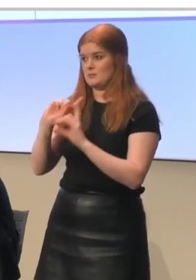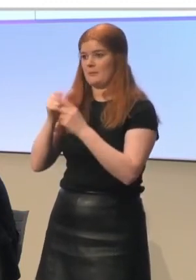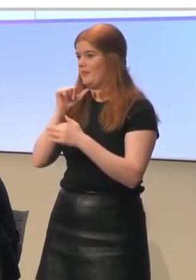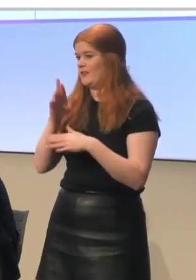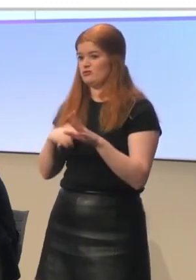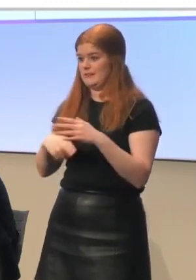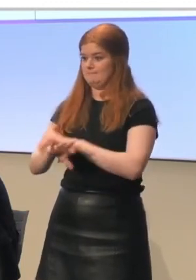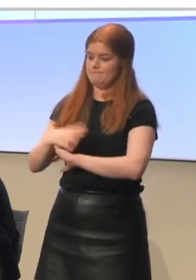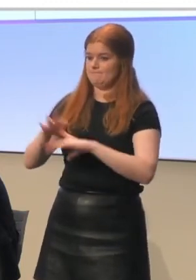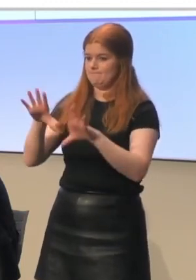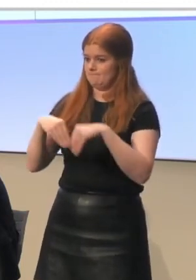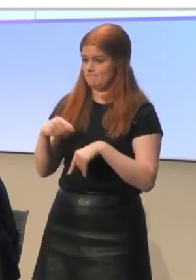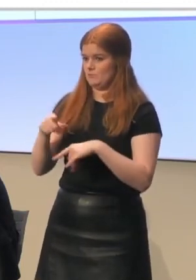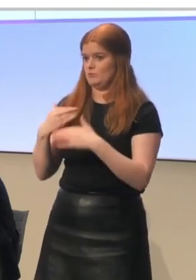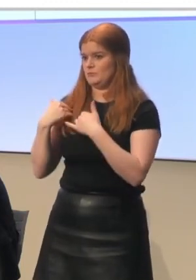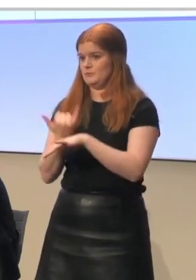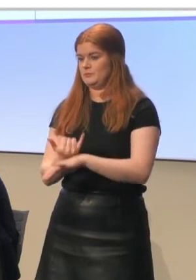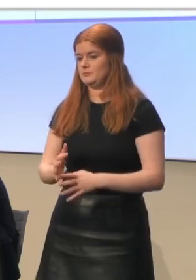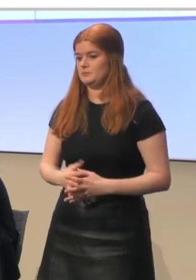up in that regard.